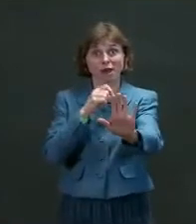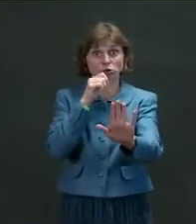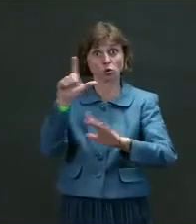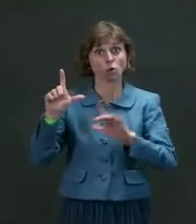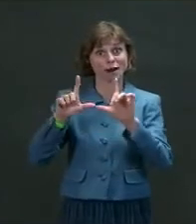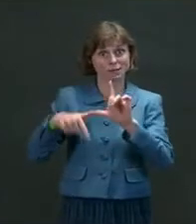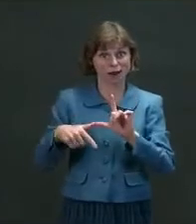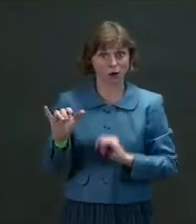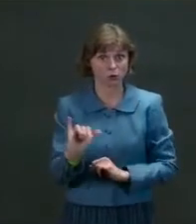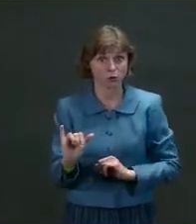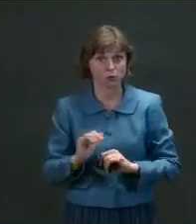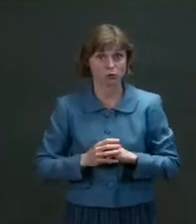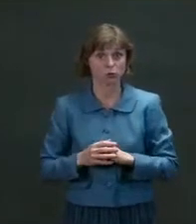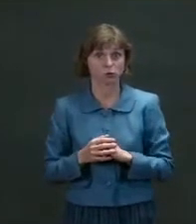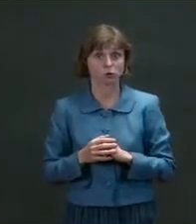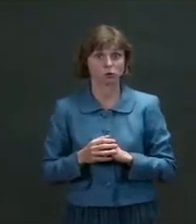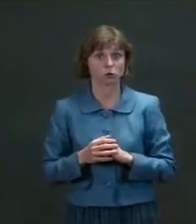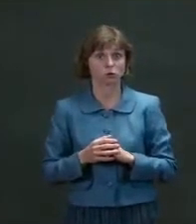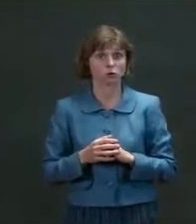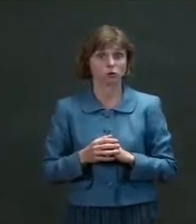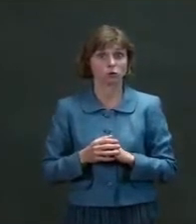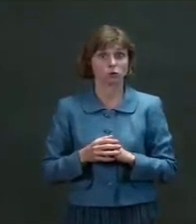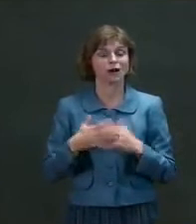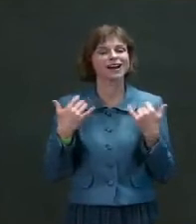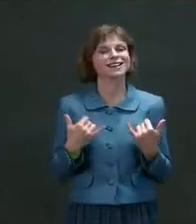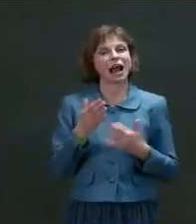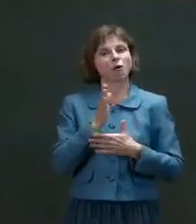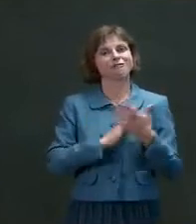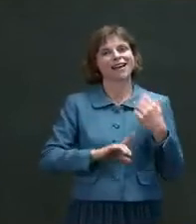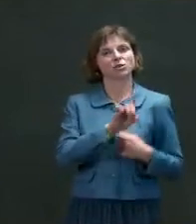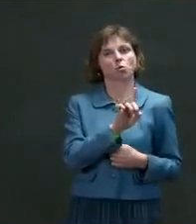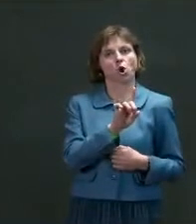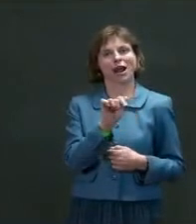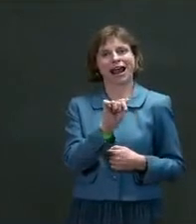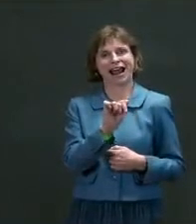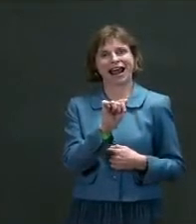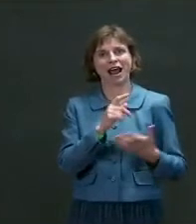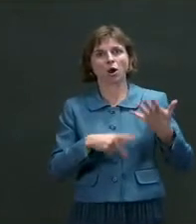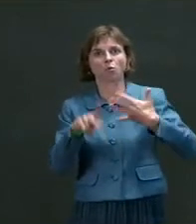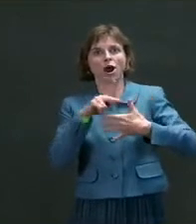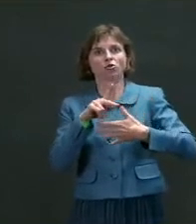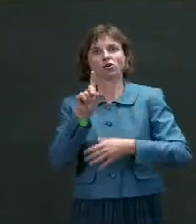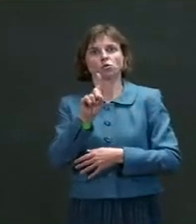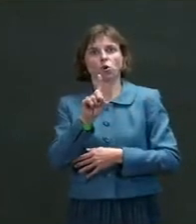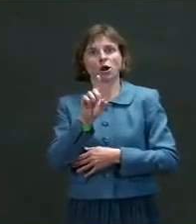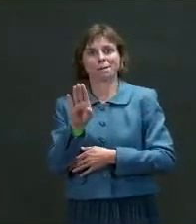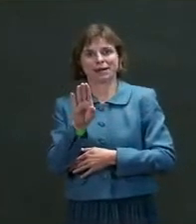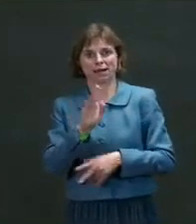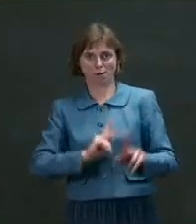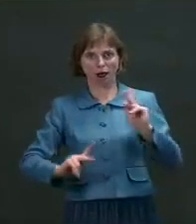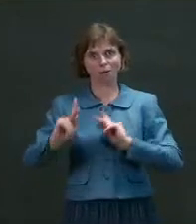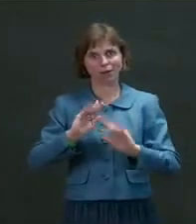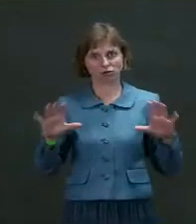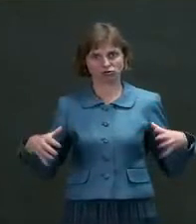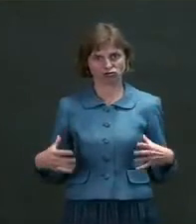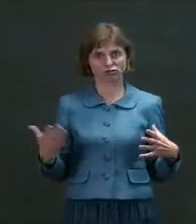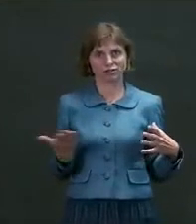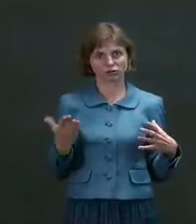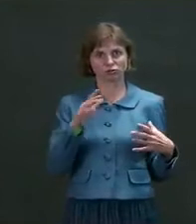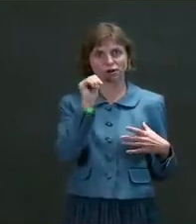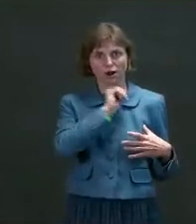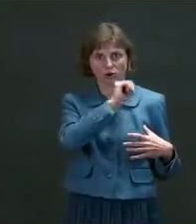as well. We are still in our phase 1A and prioritized 1B populations here in Arizona. And